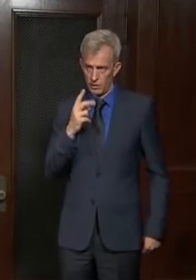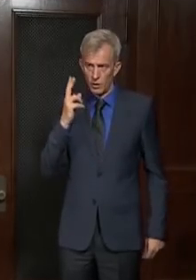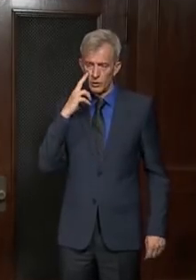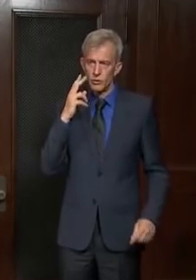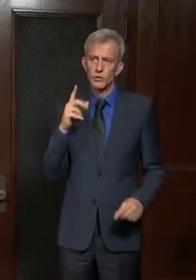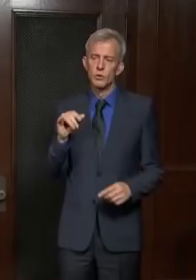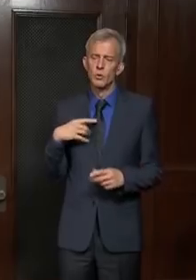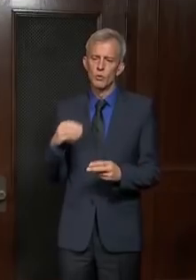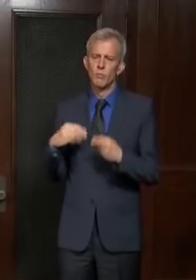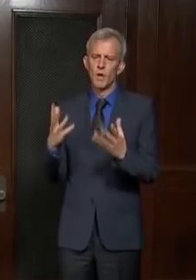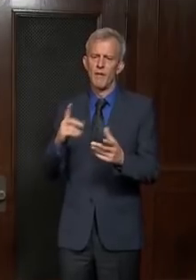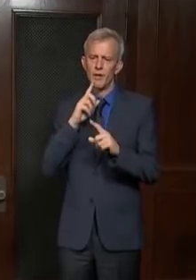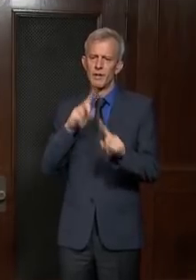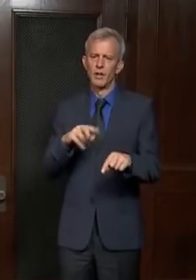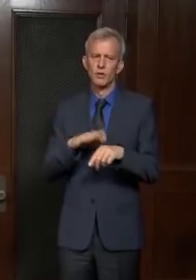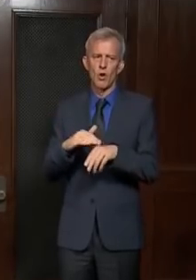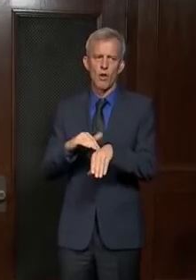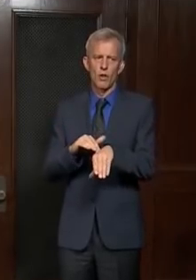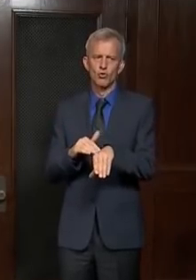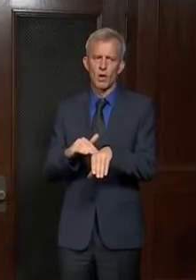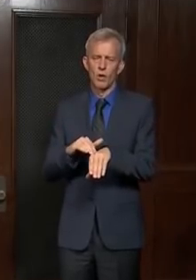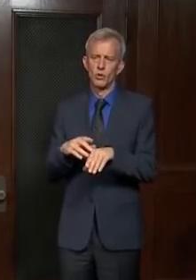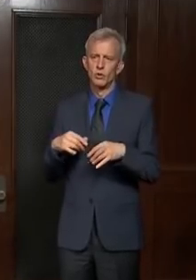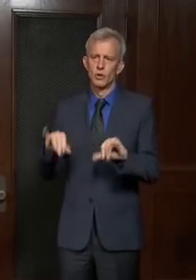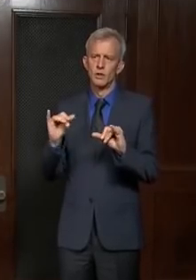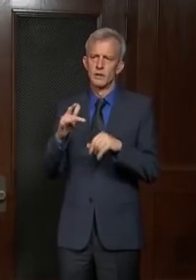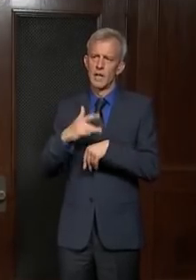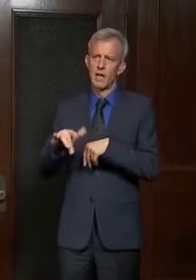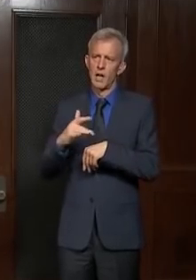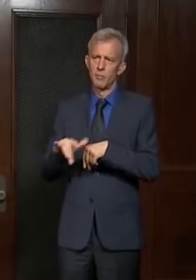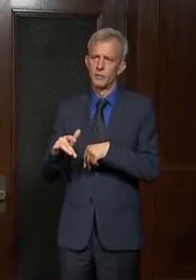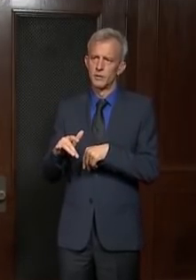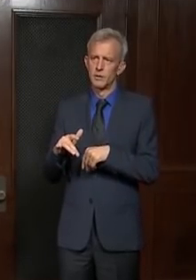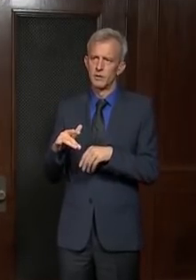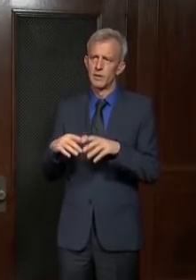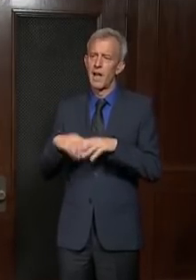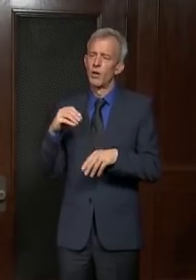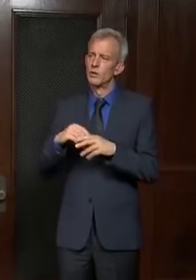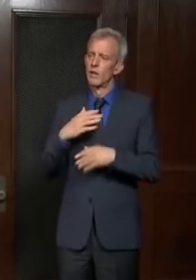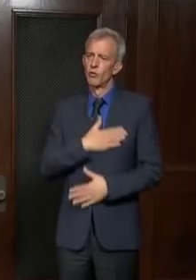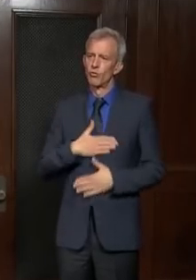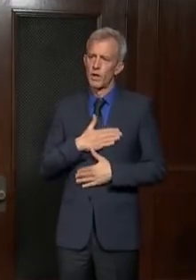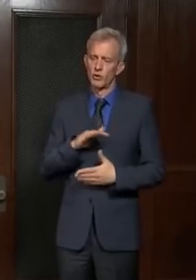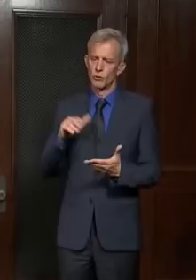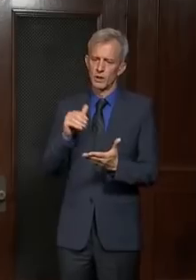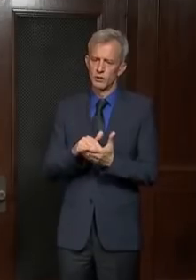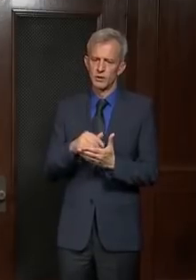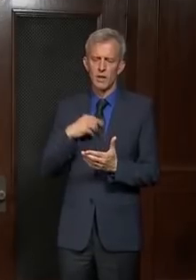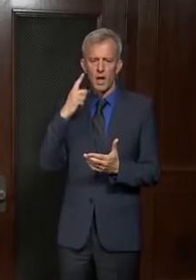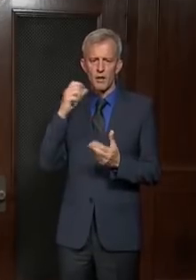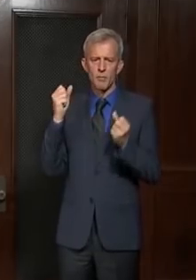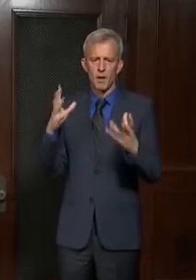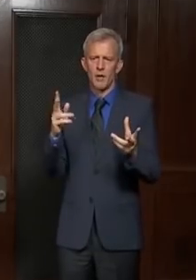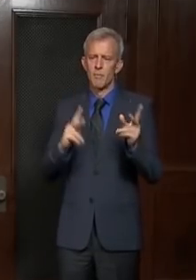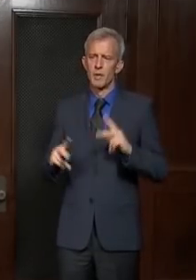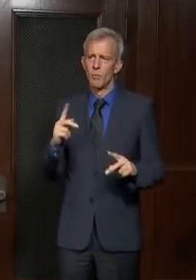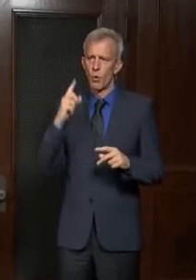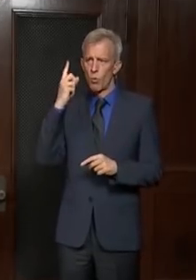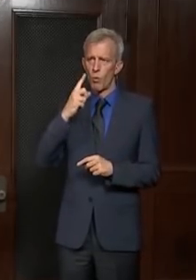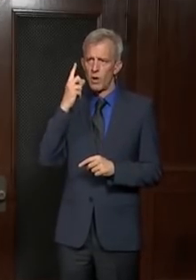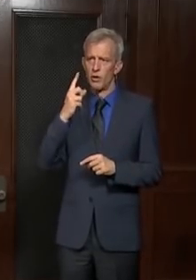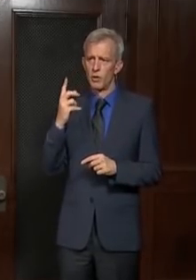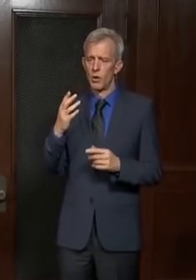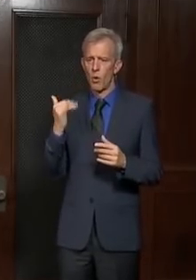the trailers that are still empty outside of the Granada Hills Recreation Center. I think a lot of people are wondering why they're